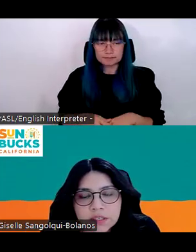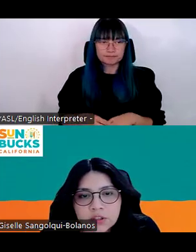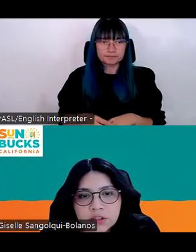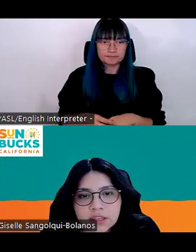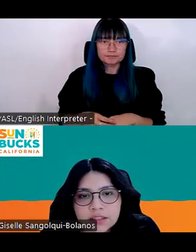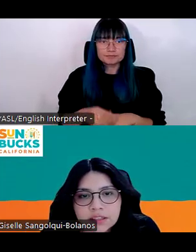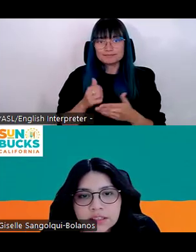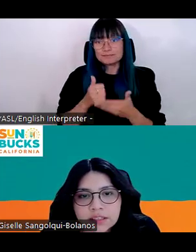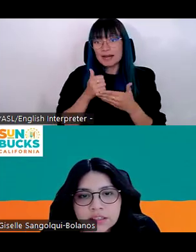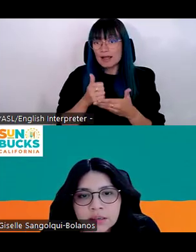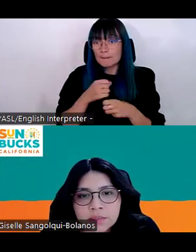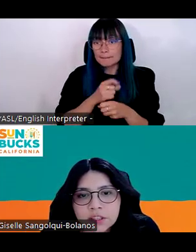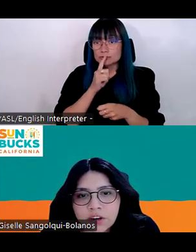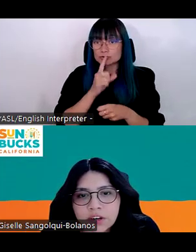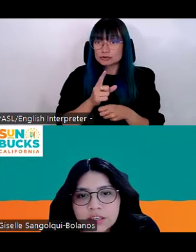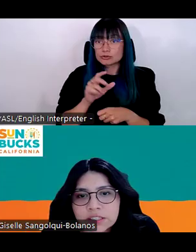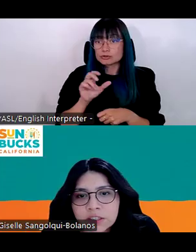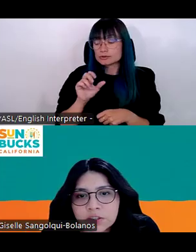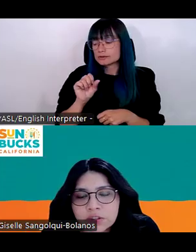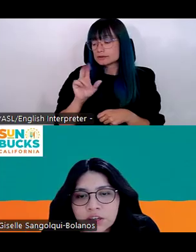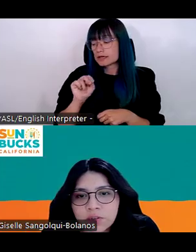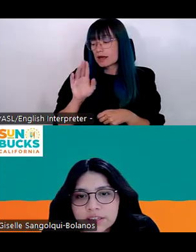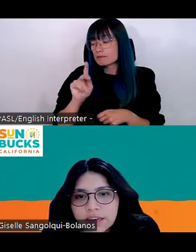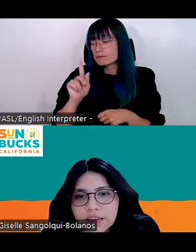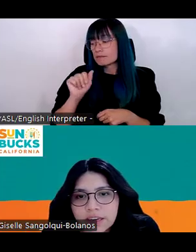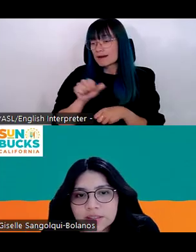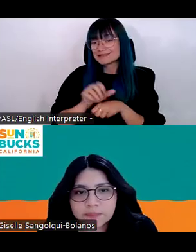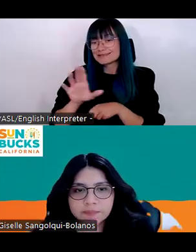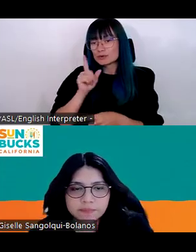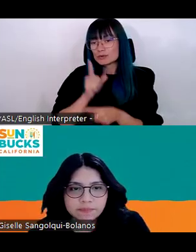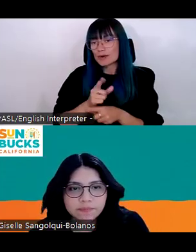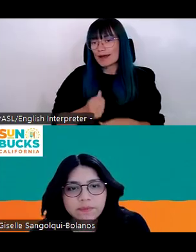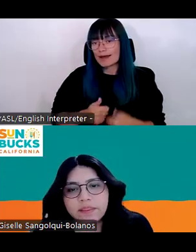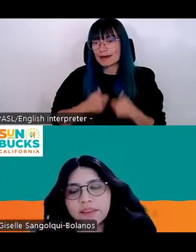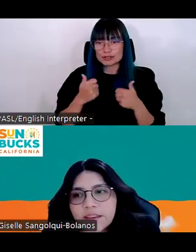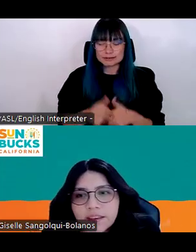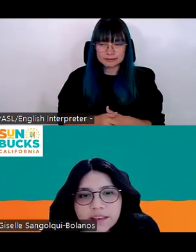This helps ensure that their Sandbox card is mailed to the correct address.